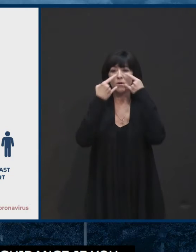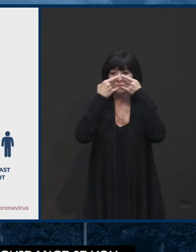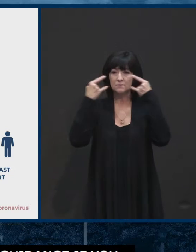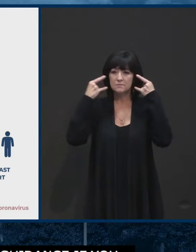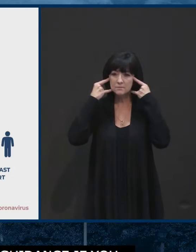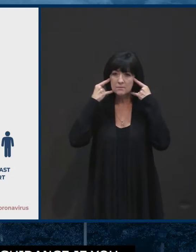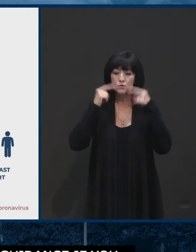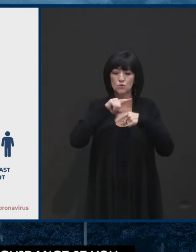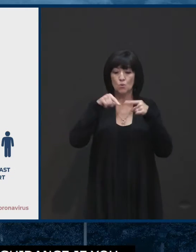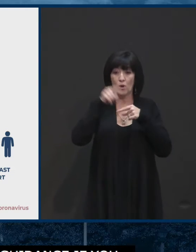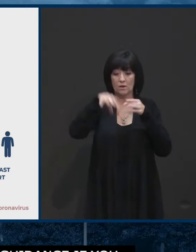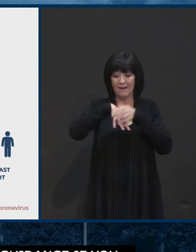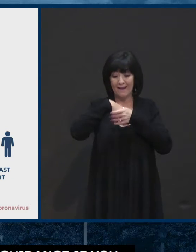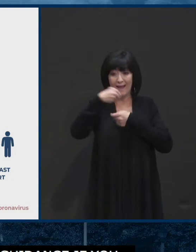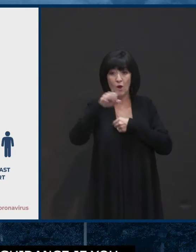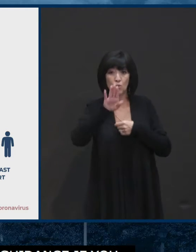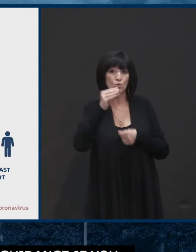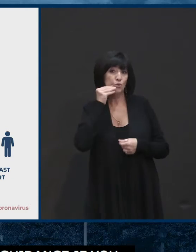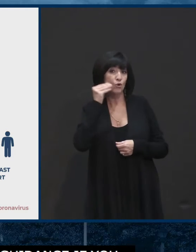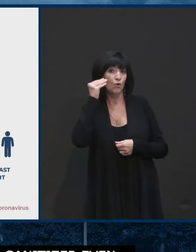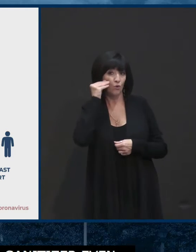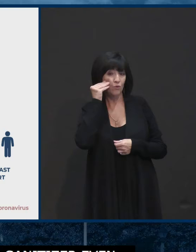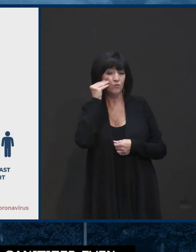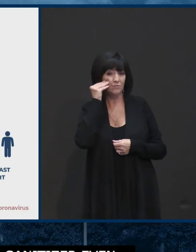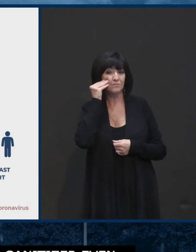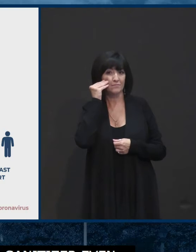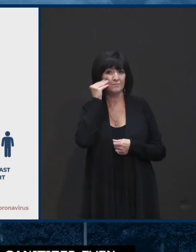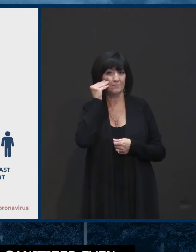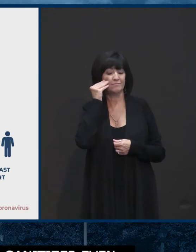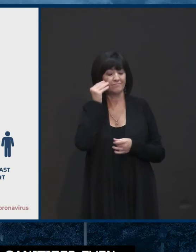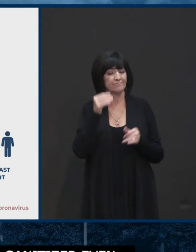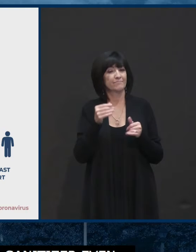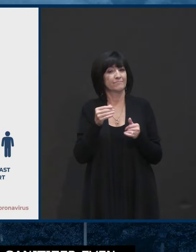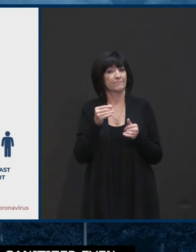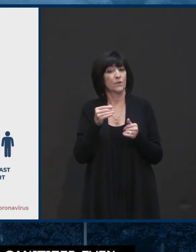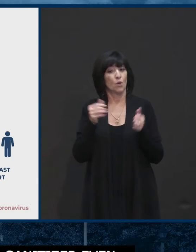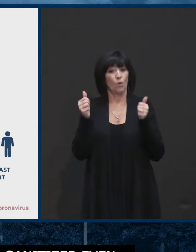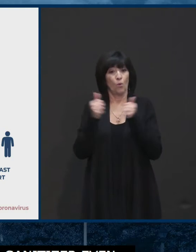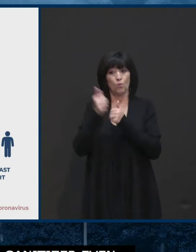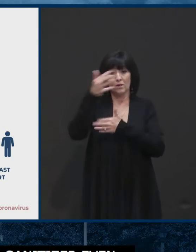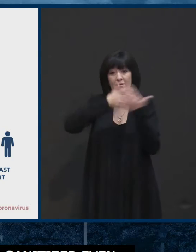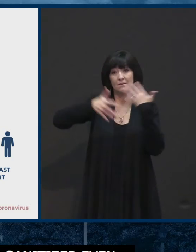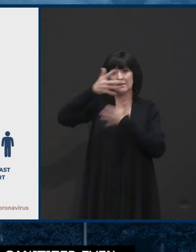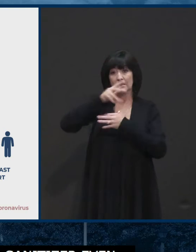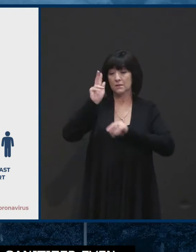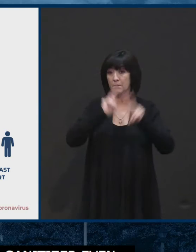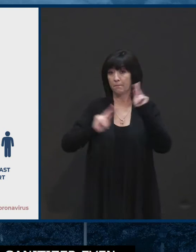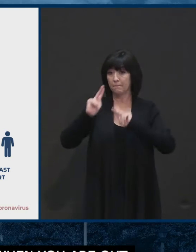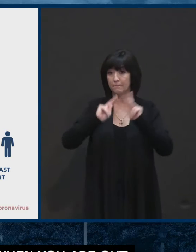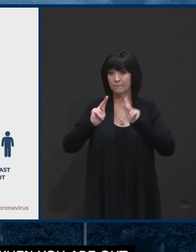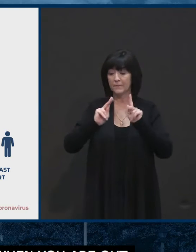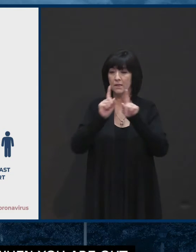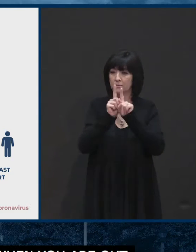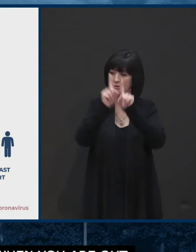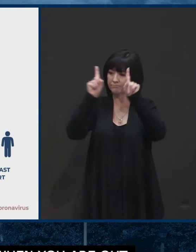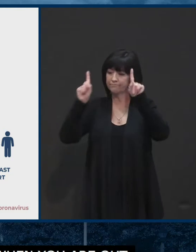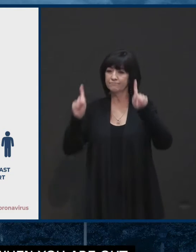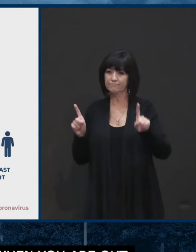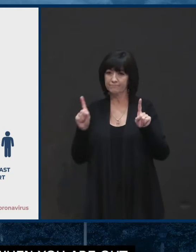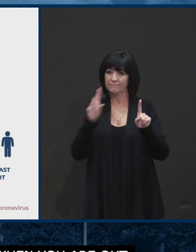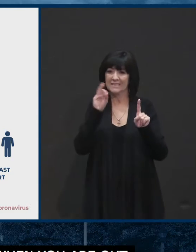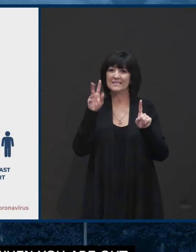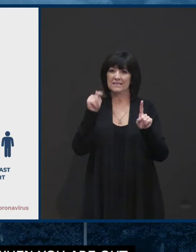out of your home, and stay at least 6 feet apart, especially when you don't have a face covering